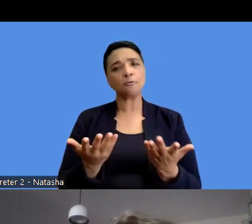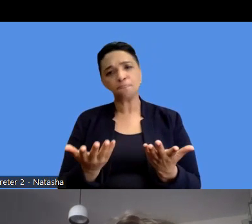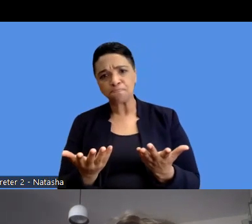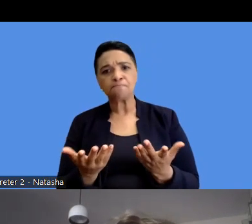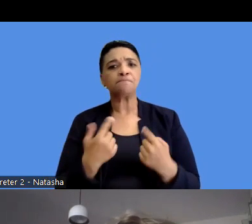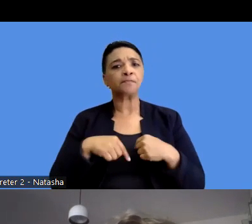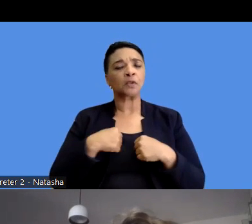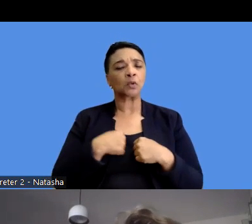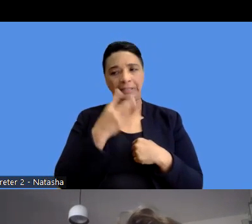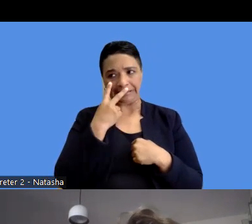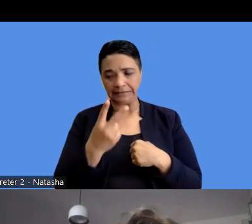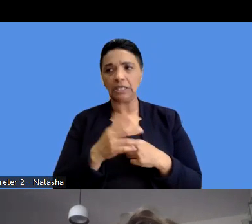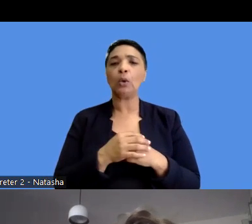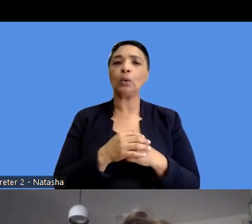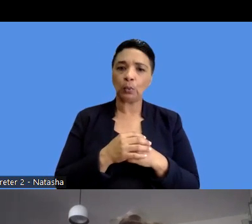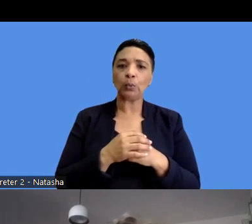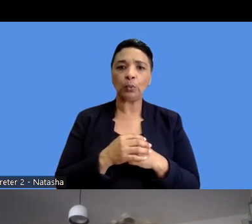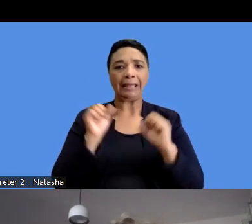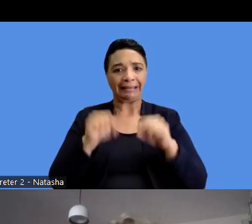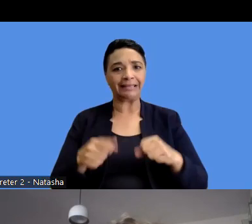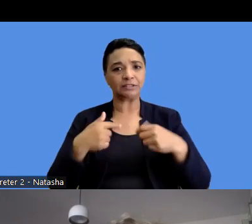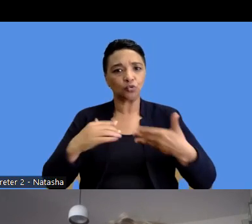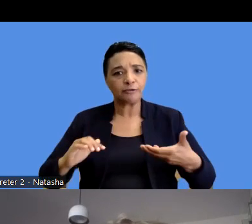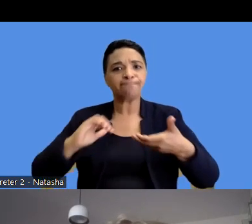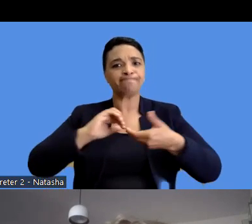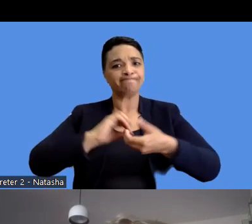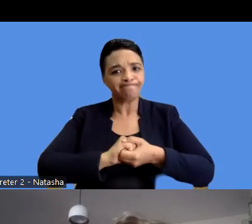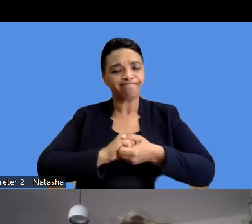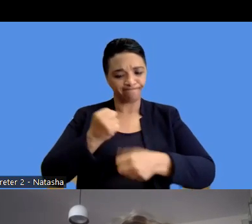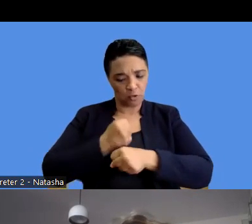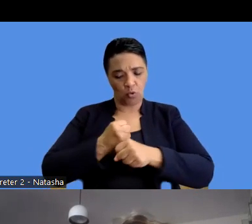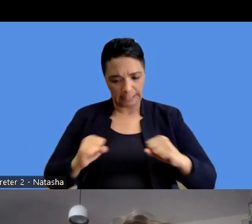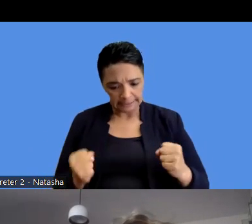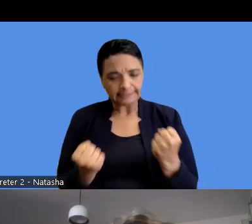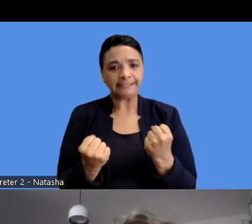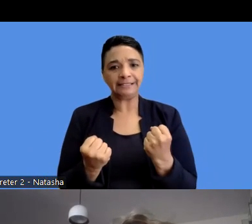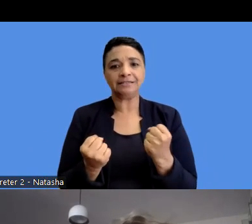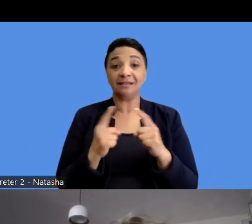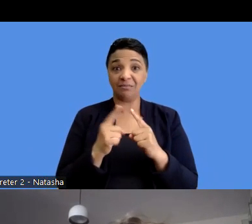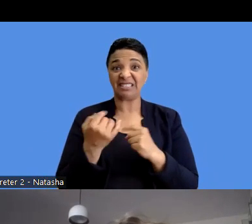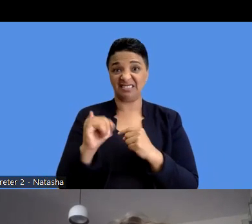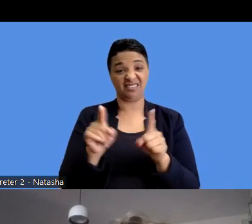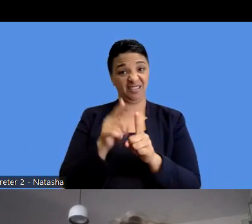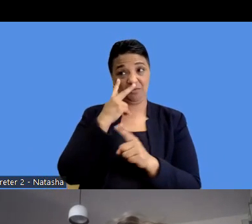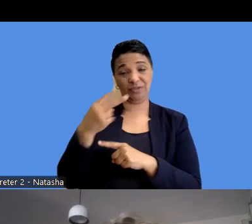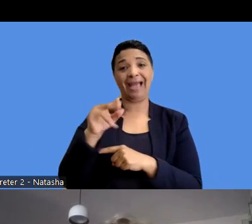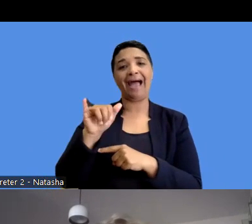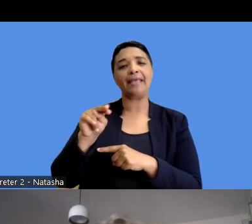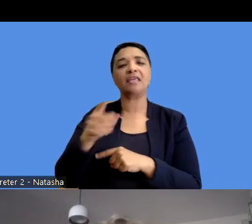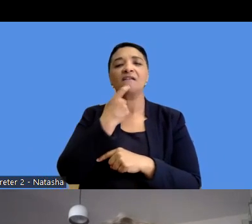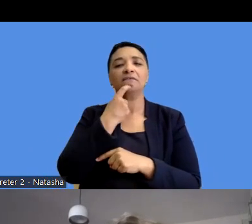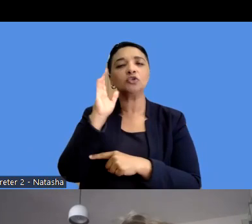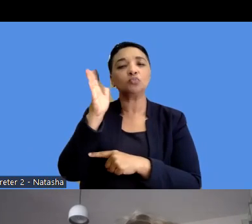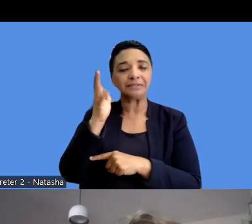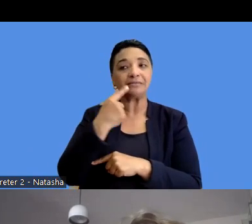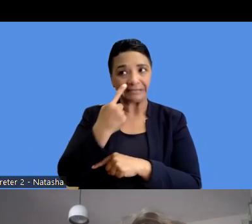that despite those joint efforts, there is still, as was also mentioned by Haney, a bit of an